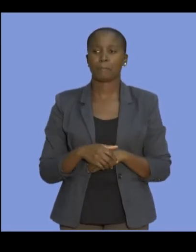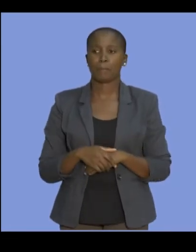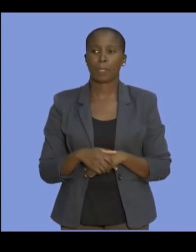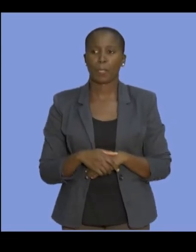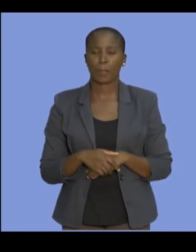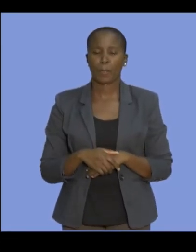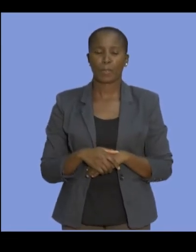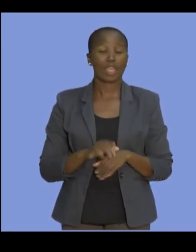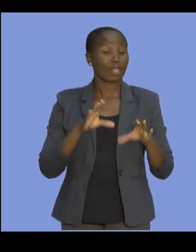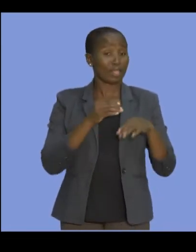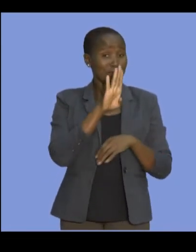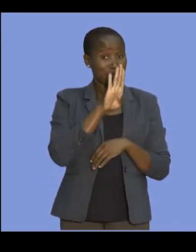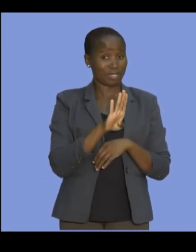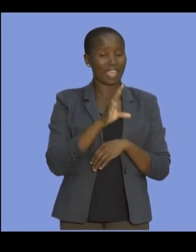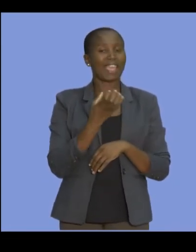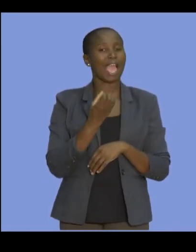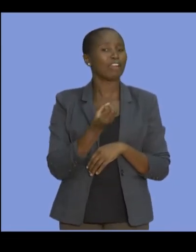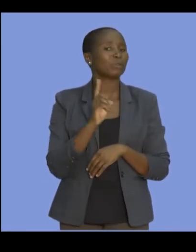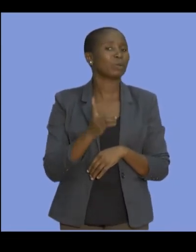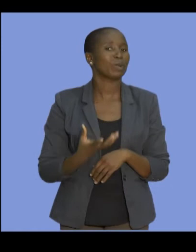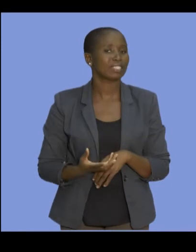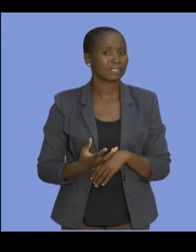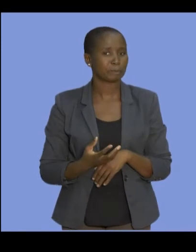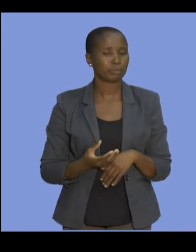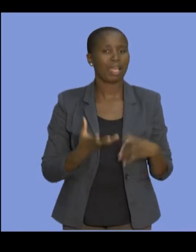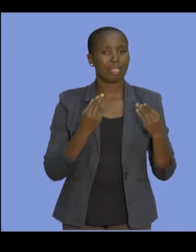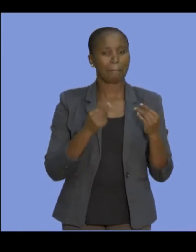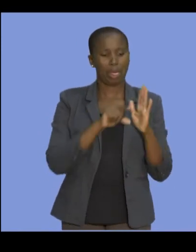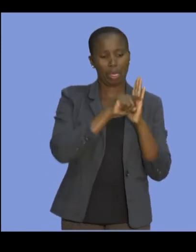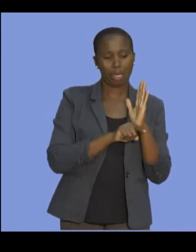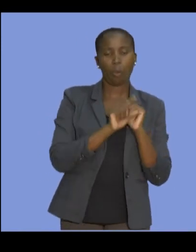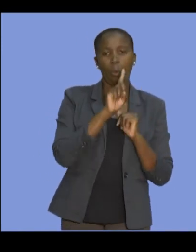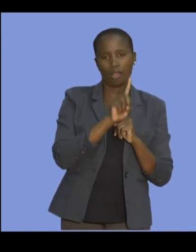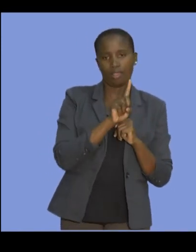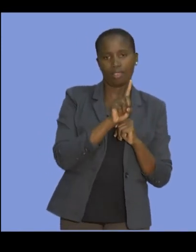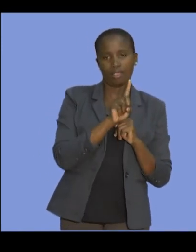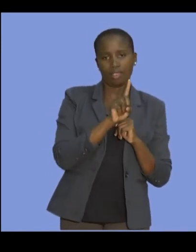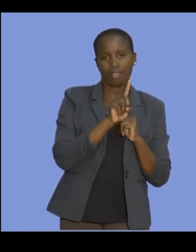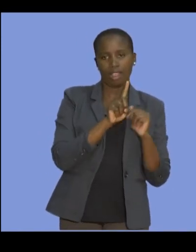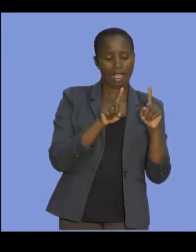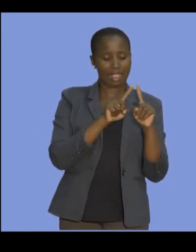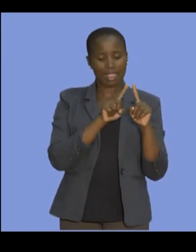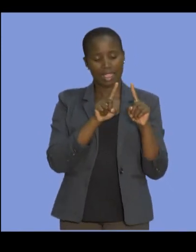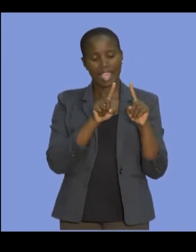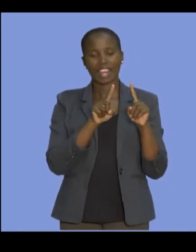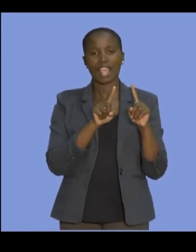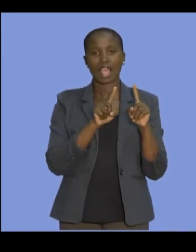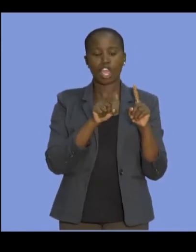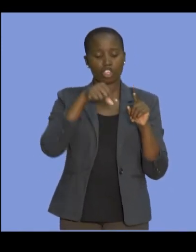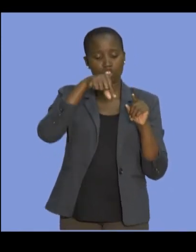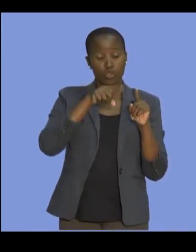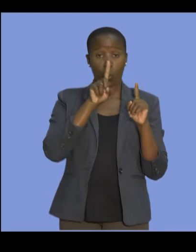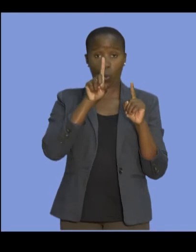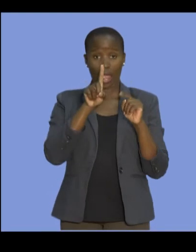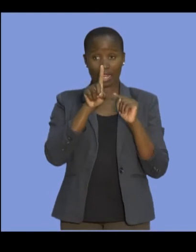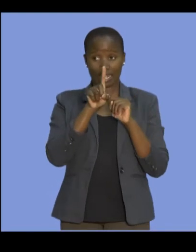So class B, the minimum value is 1. The lower quartile Q1 is